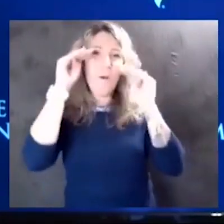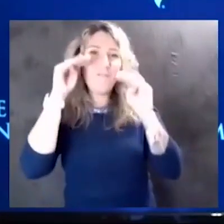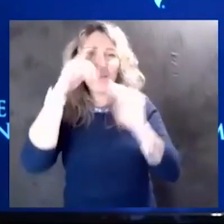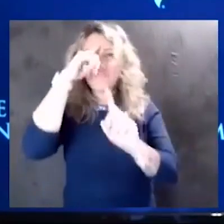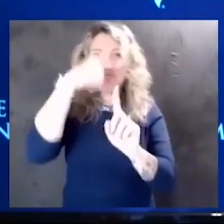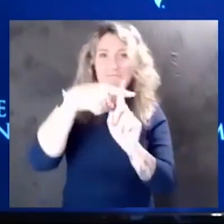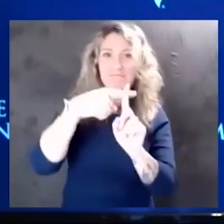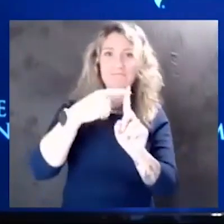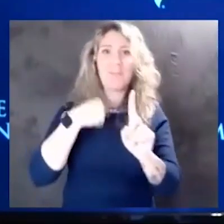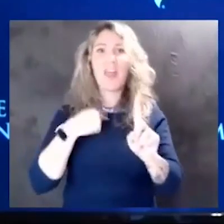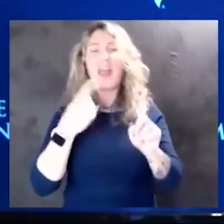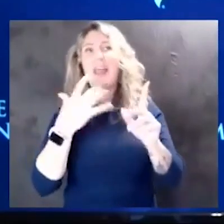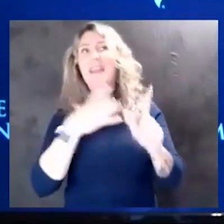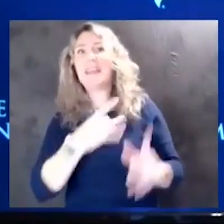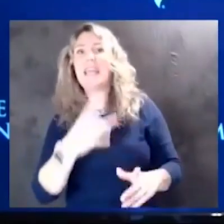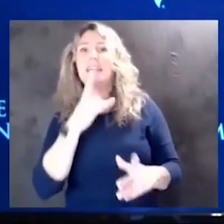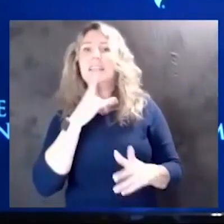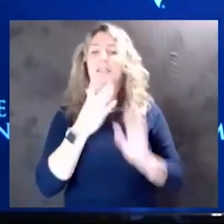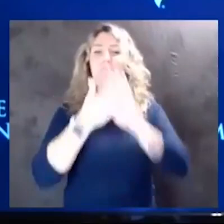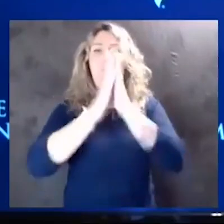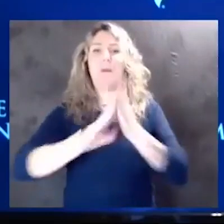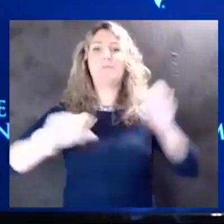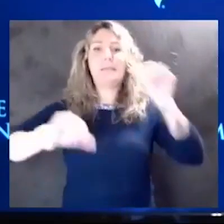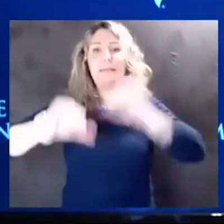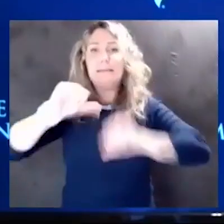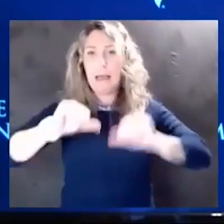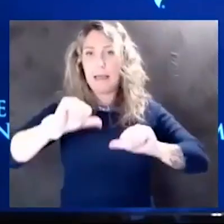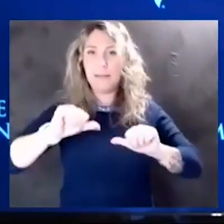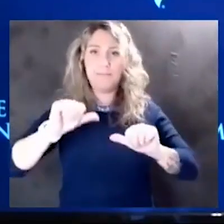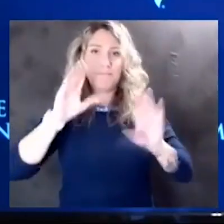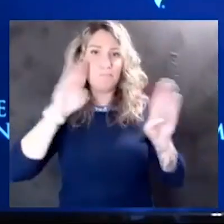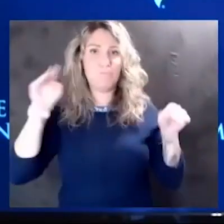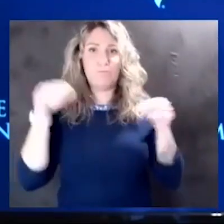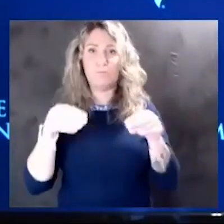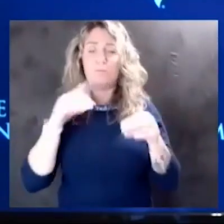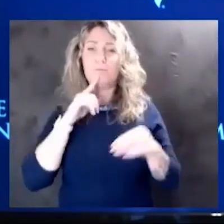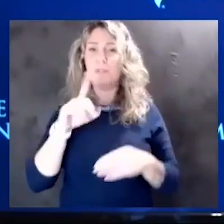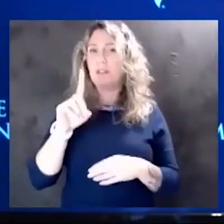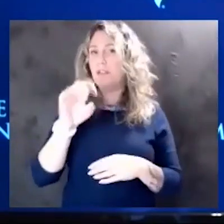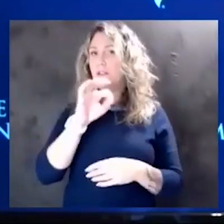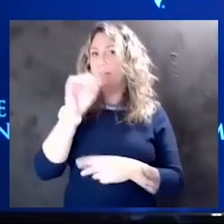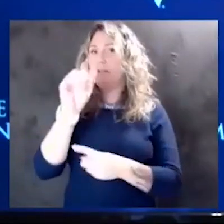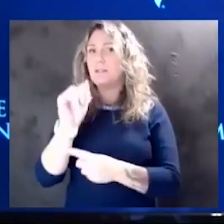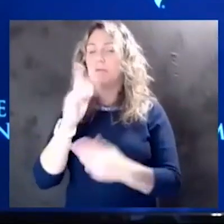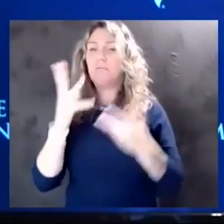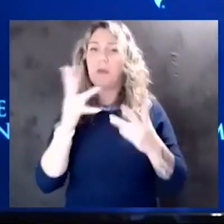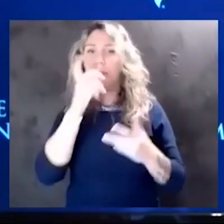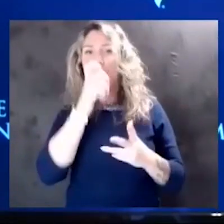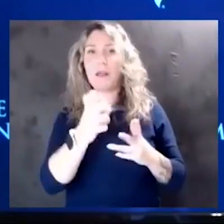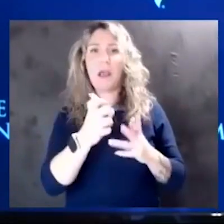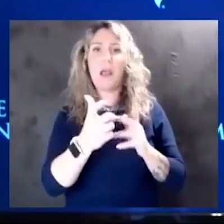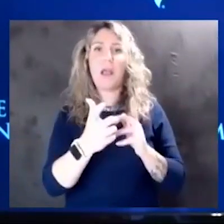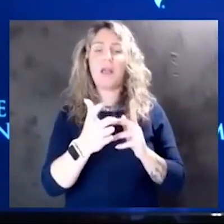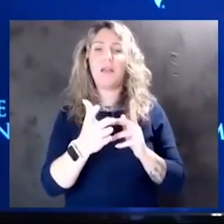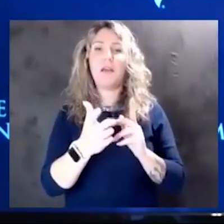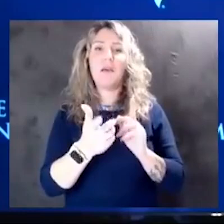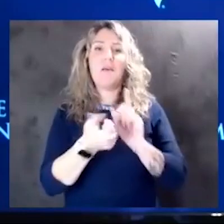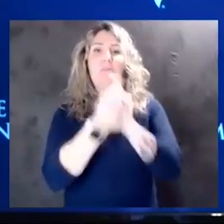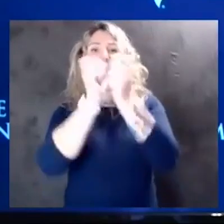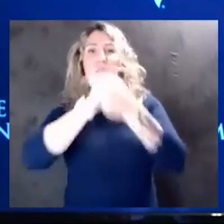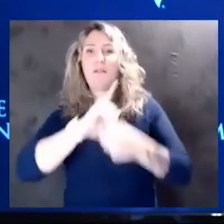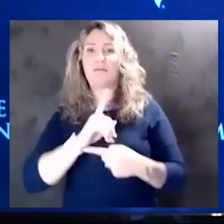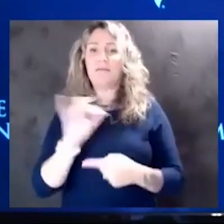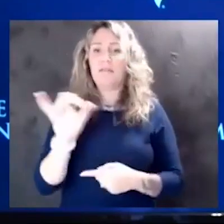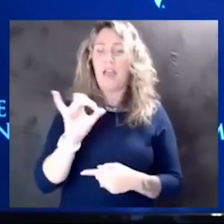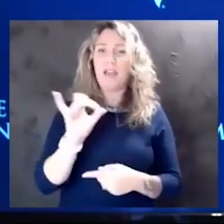into hardcore science. Yeah. That the Delta variant may not mutate in the airway of those who are vaccinated like it does the unvaccinated, because